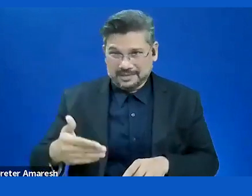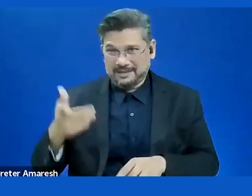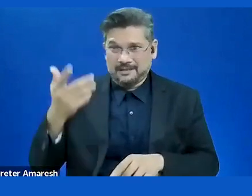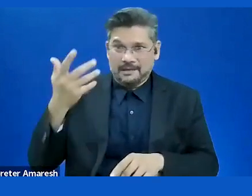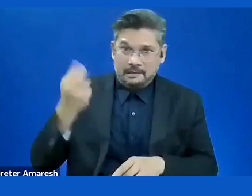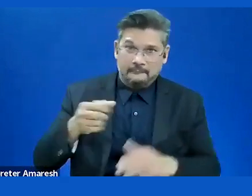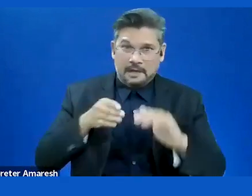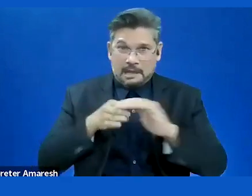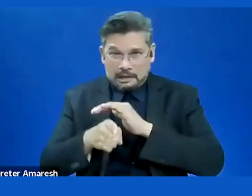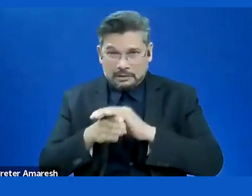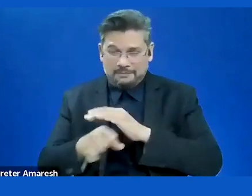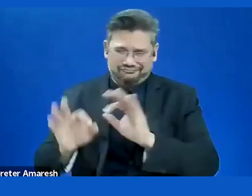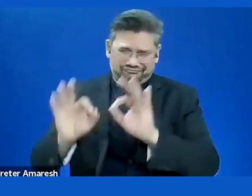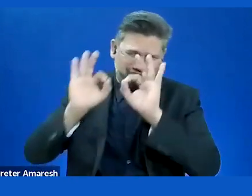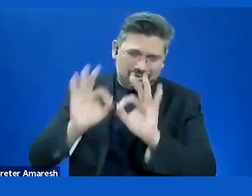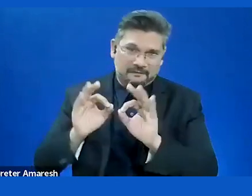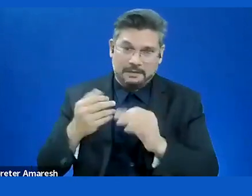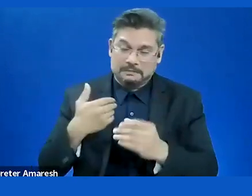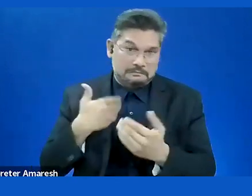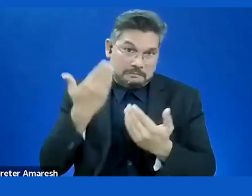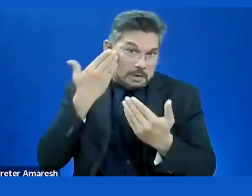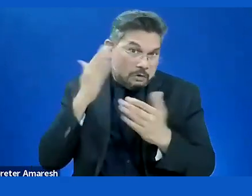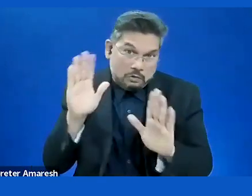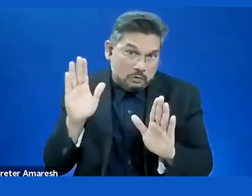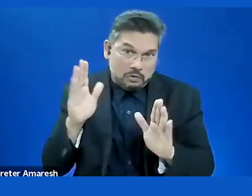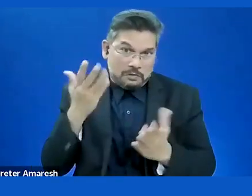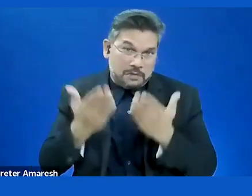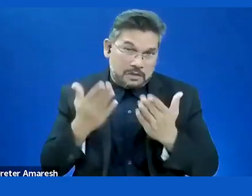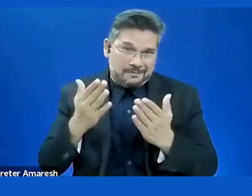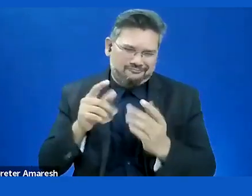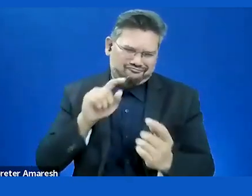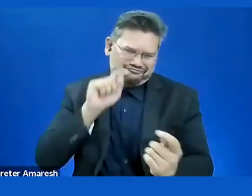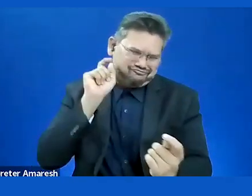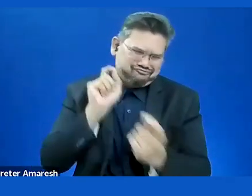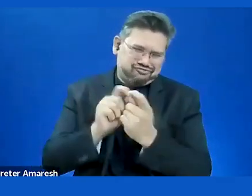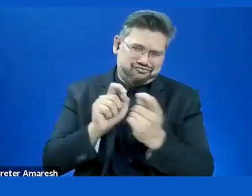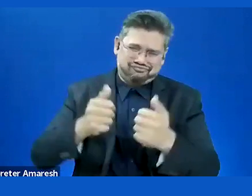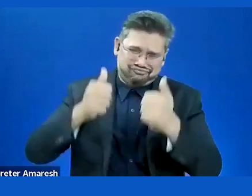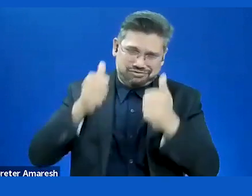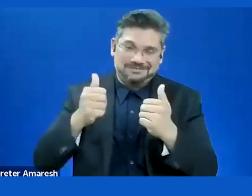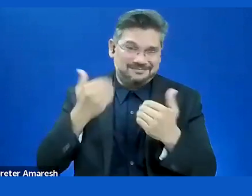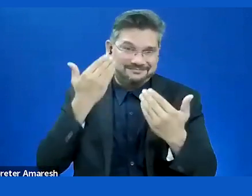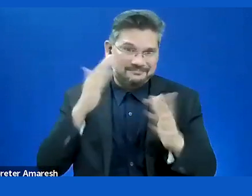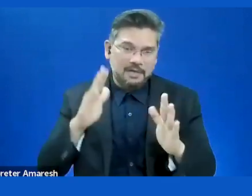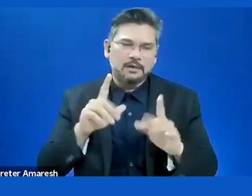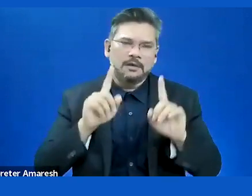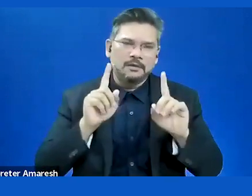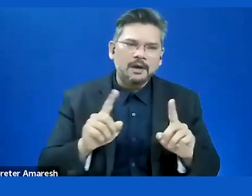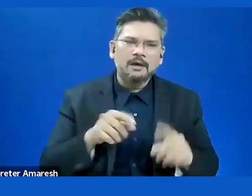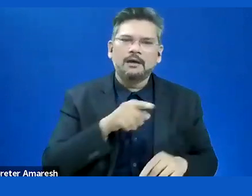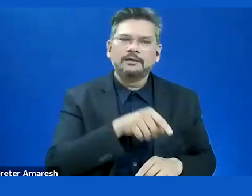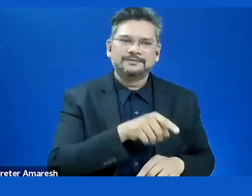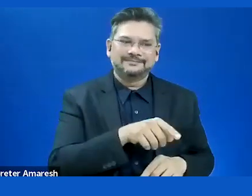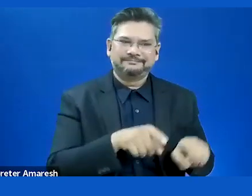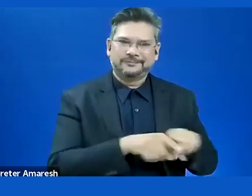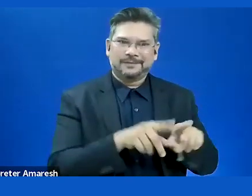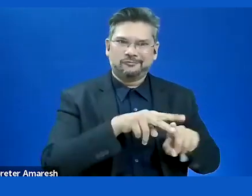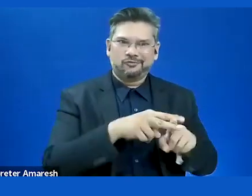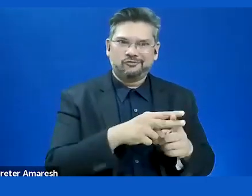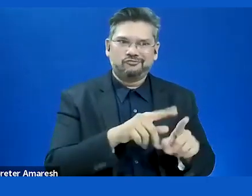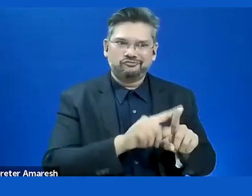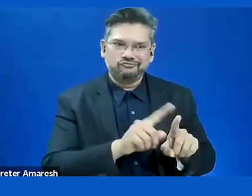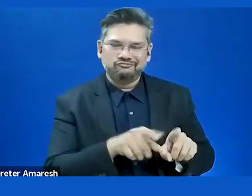That doesn't actually exist. So to make a tool that is the promise is to do production-ready code, I don't think that's